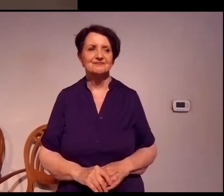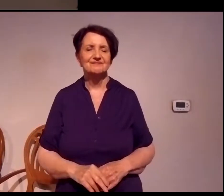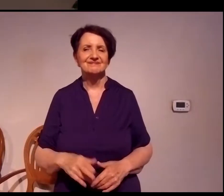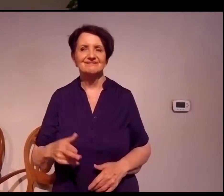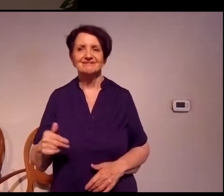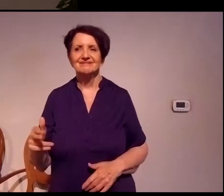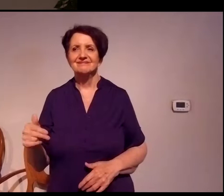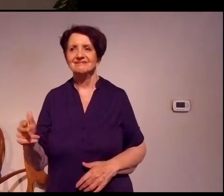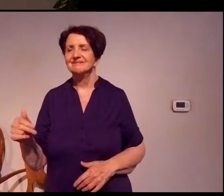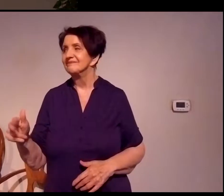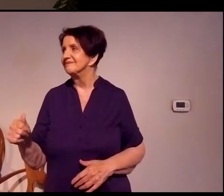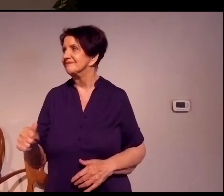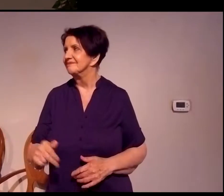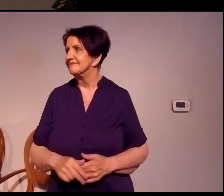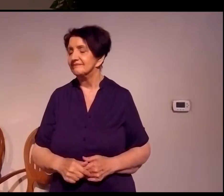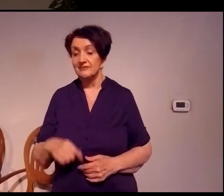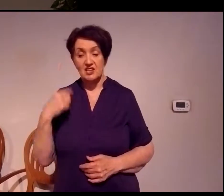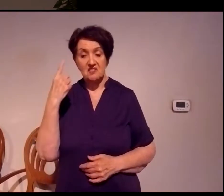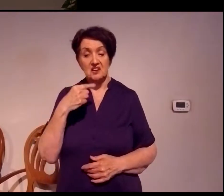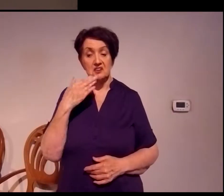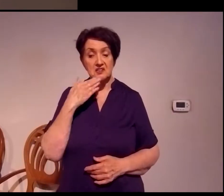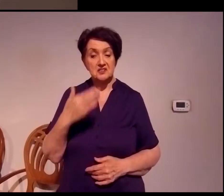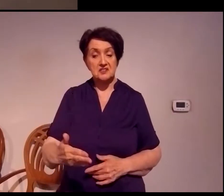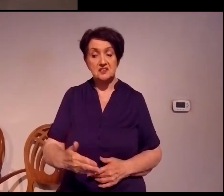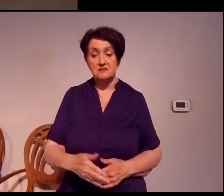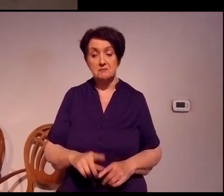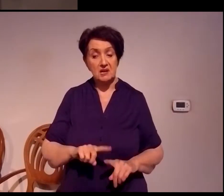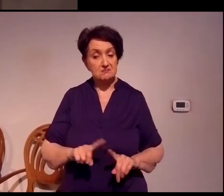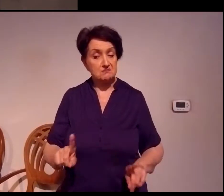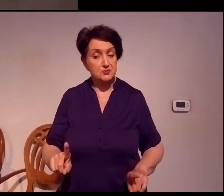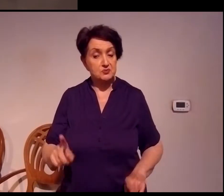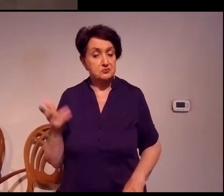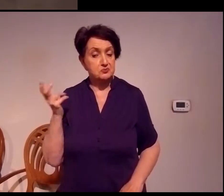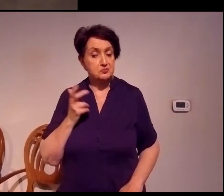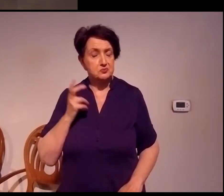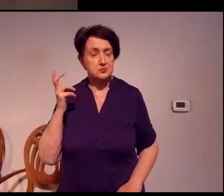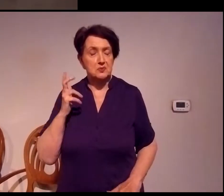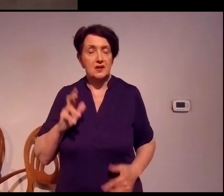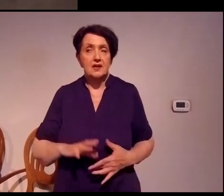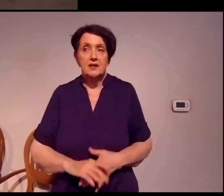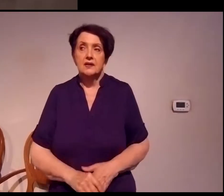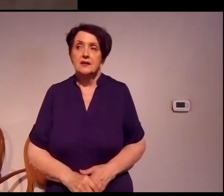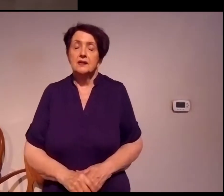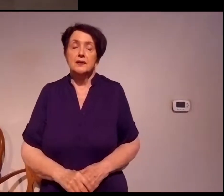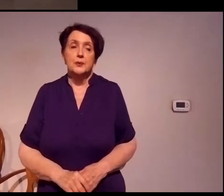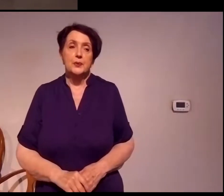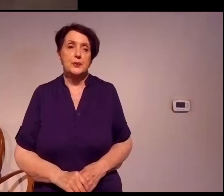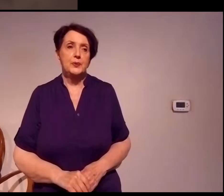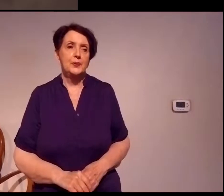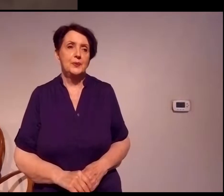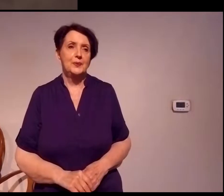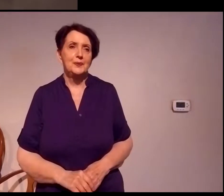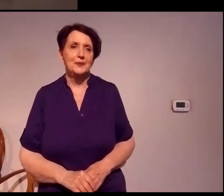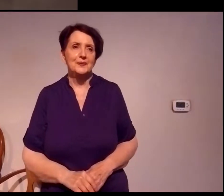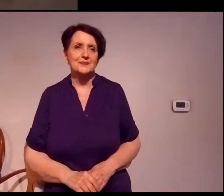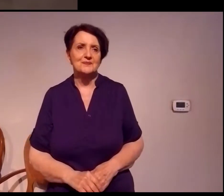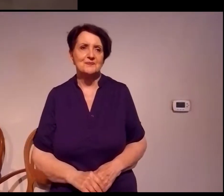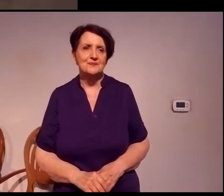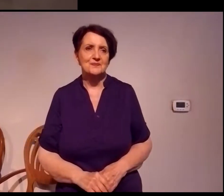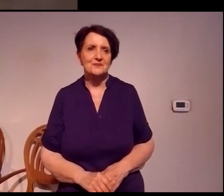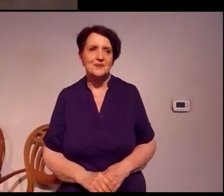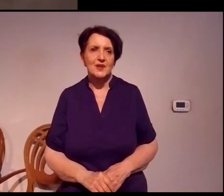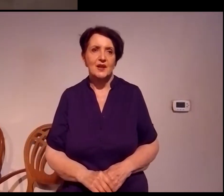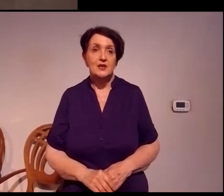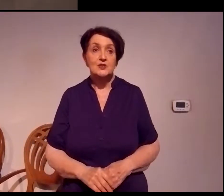Just saying, they look good, but oh my goodness. So So